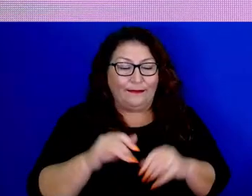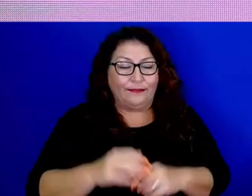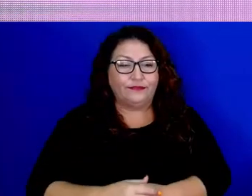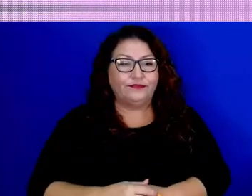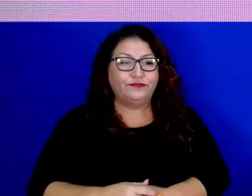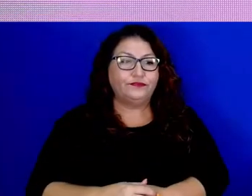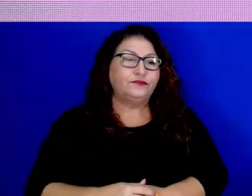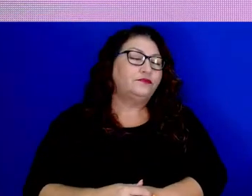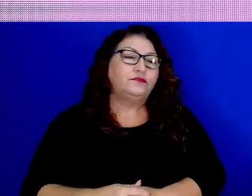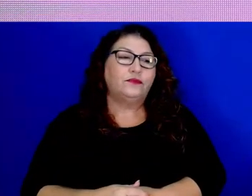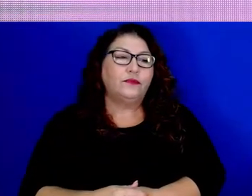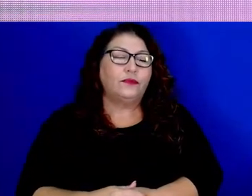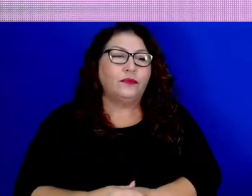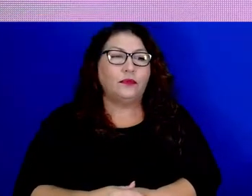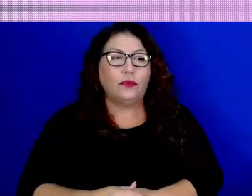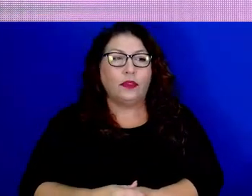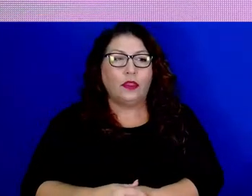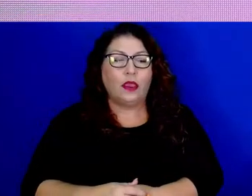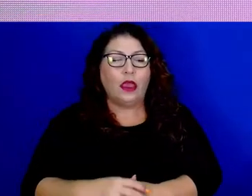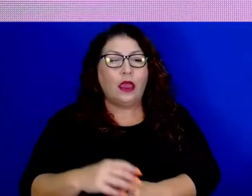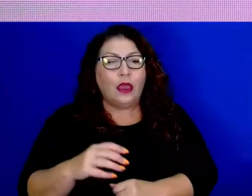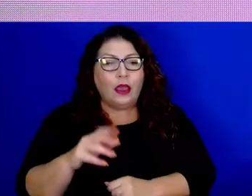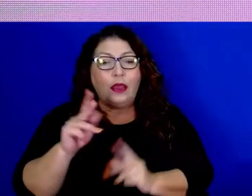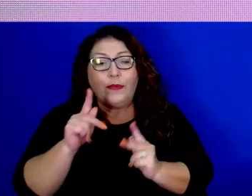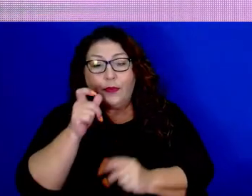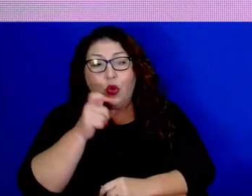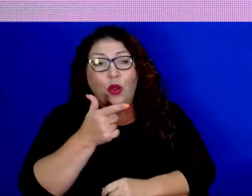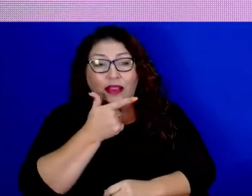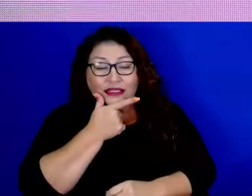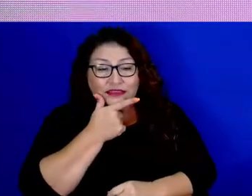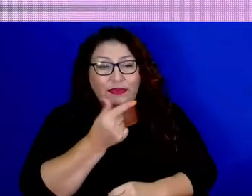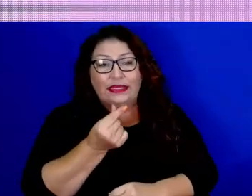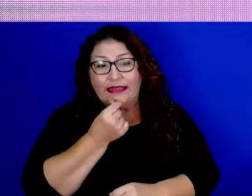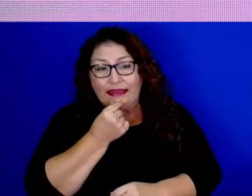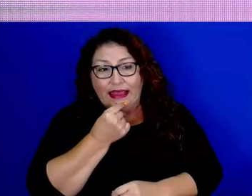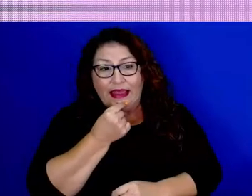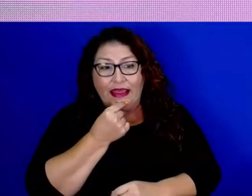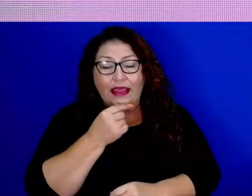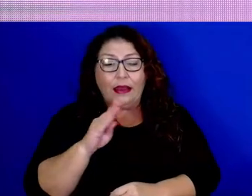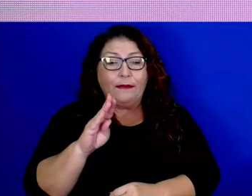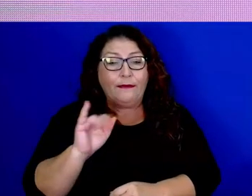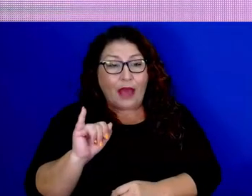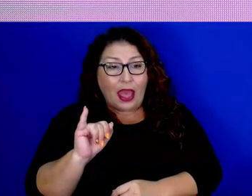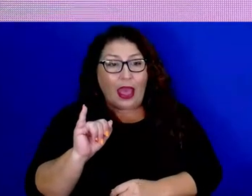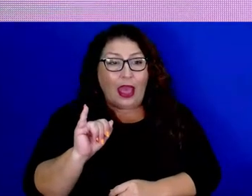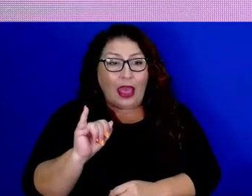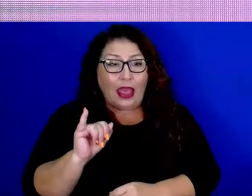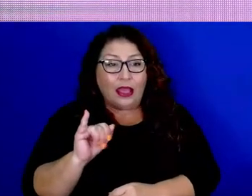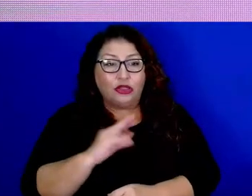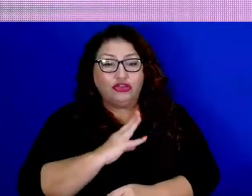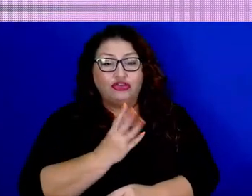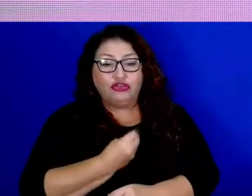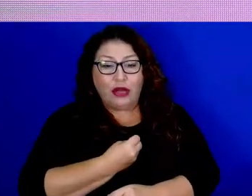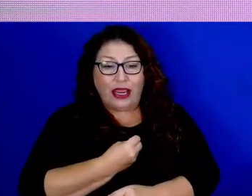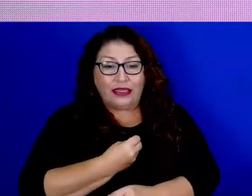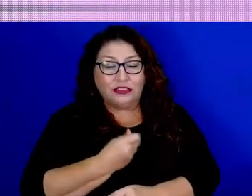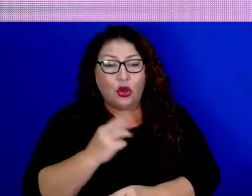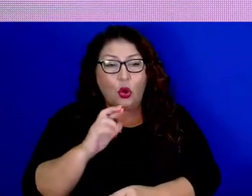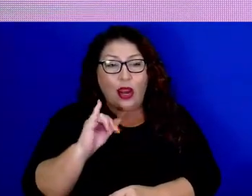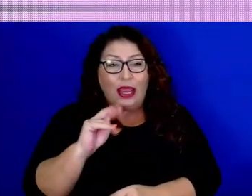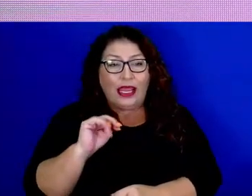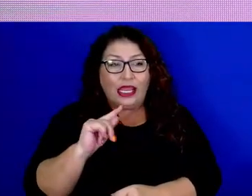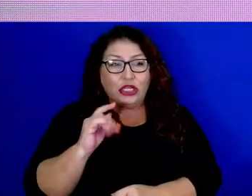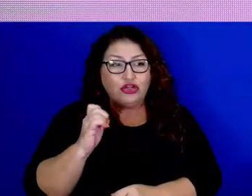People who are lesbian, gay, bisexual, trans or intersex can feel unable